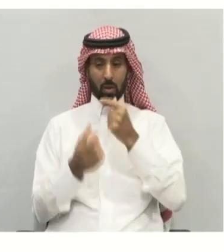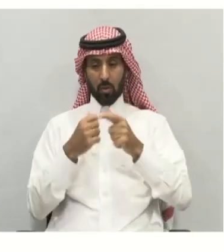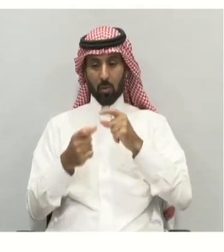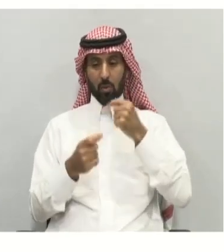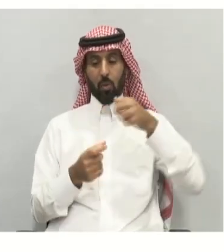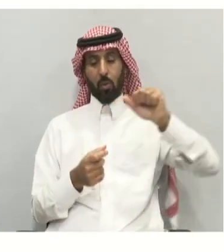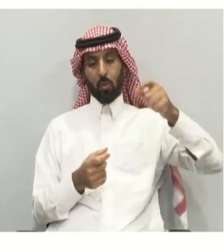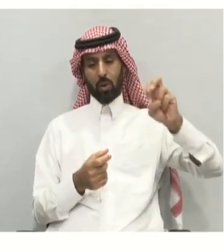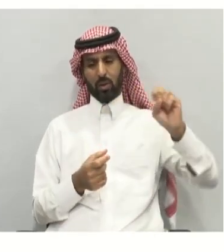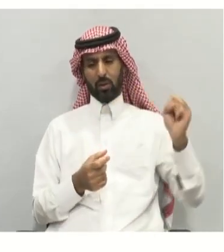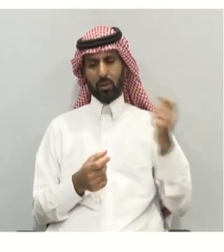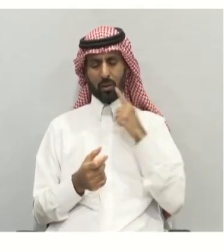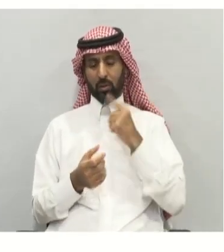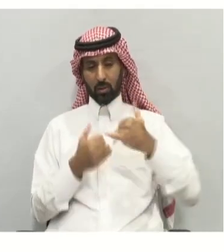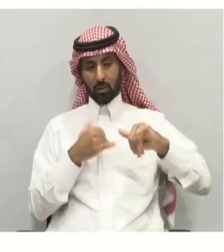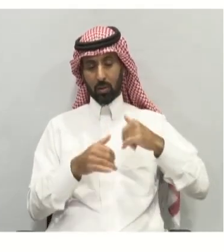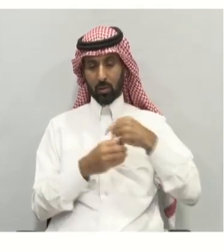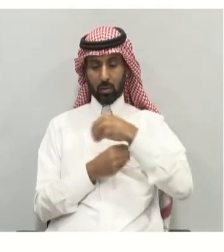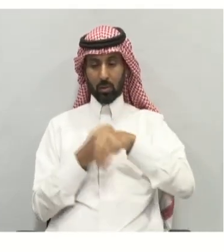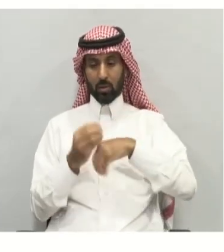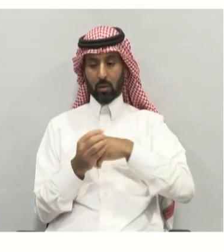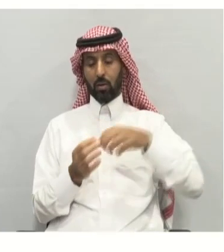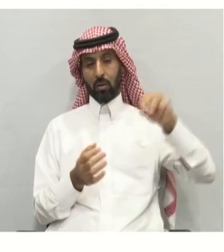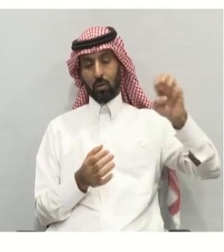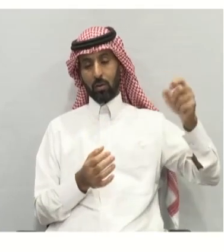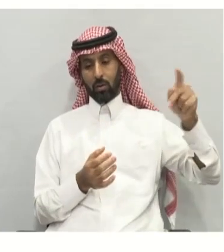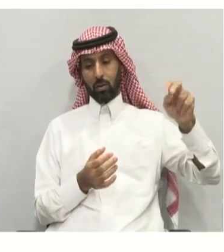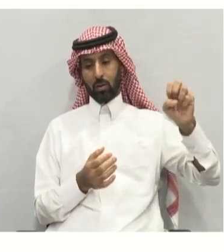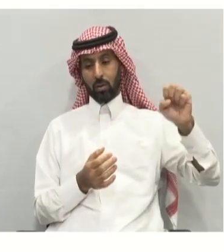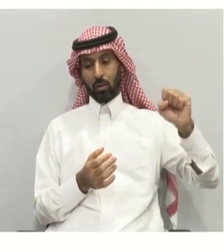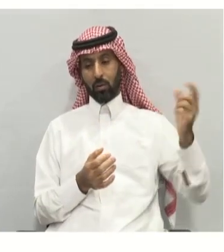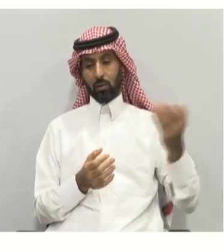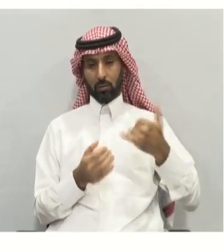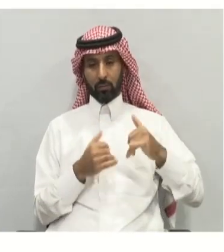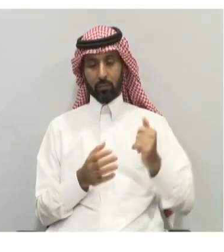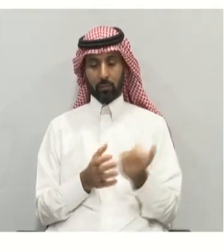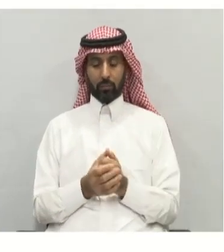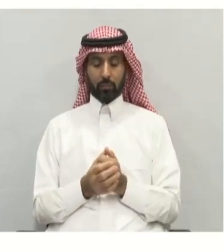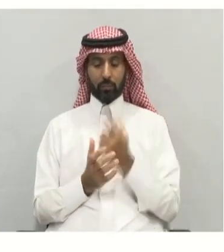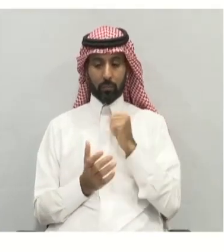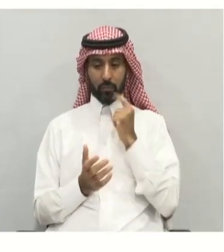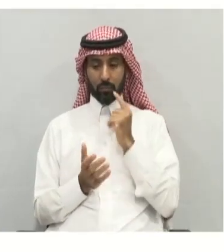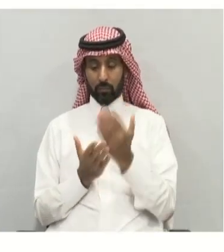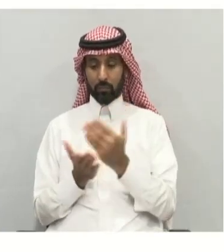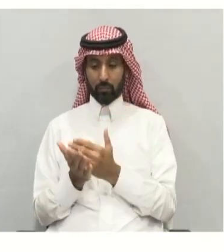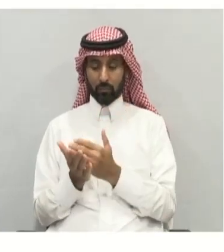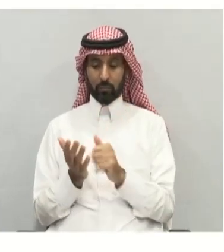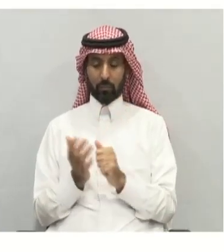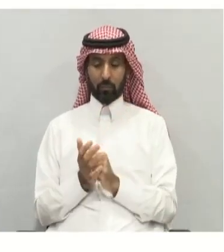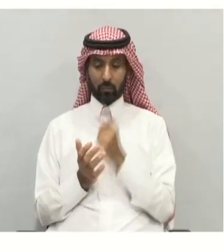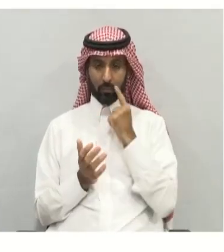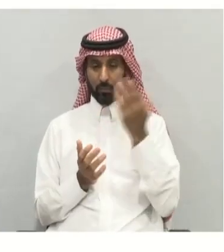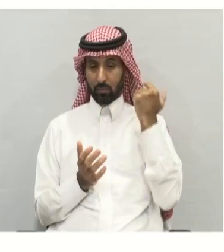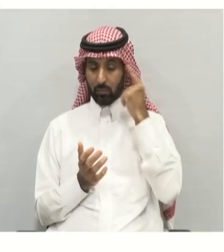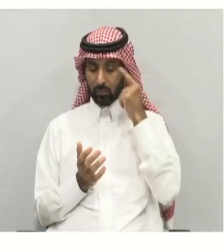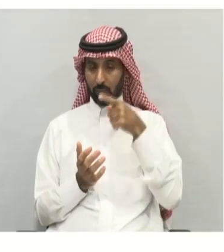Road, on Mecca Road. So this was a very simple invitation card. And if you